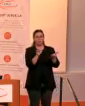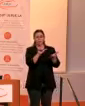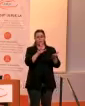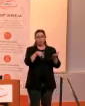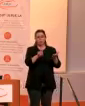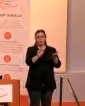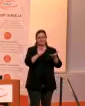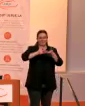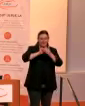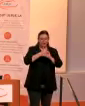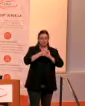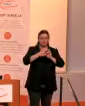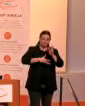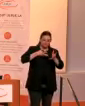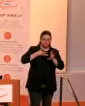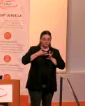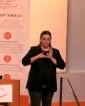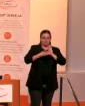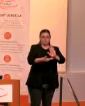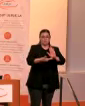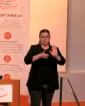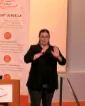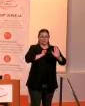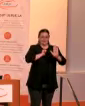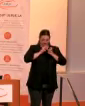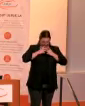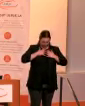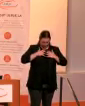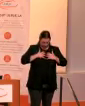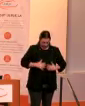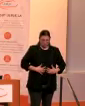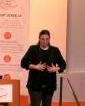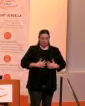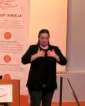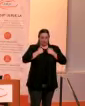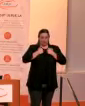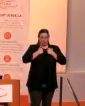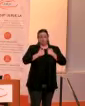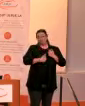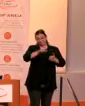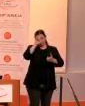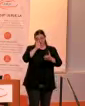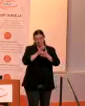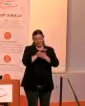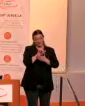that? I'm of the belief that the overwhelming majority of lupus right now